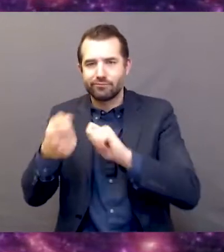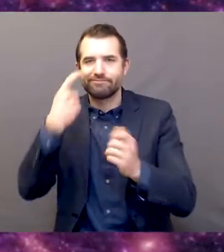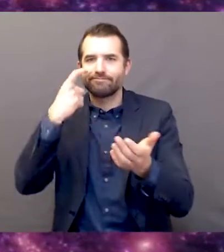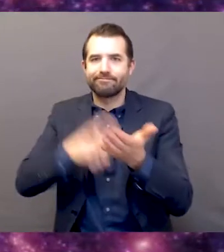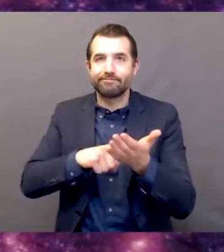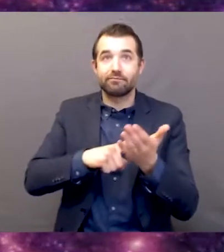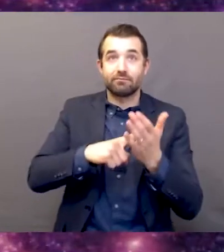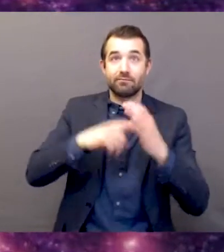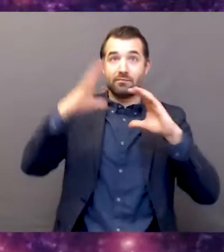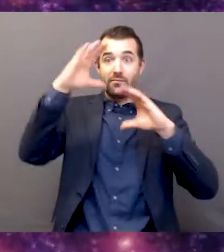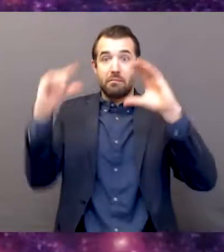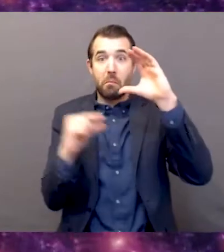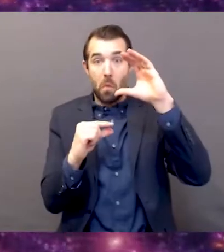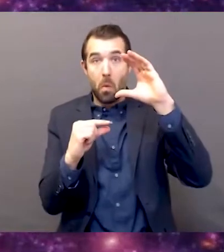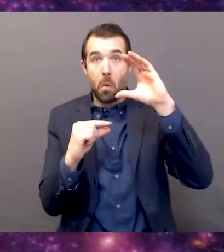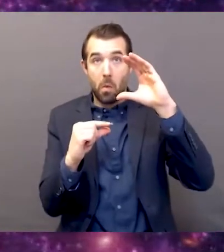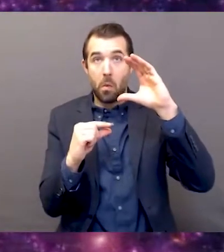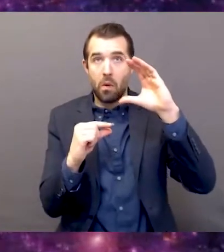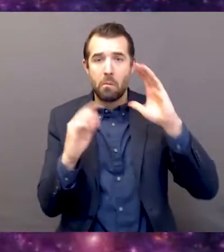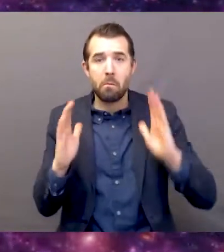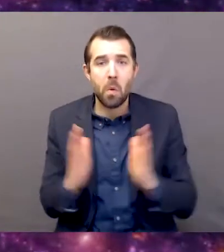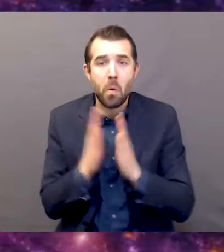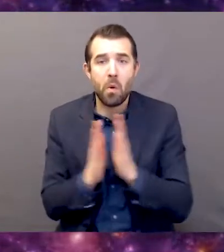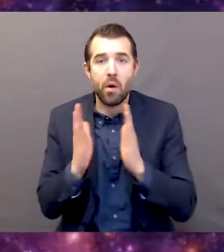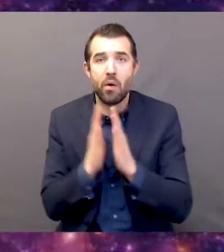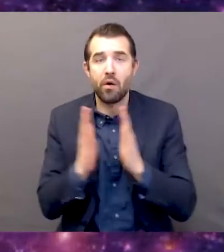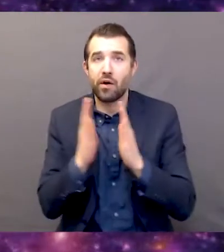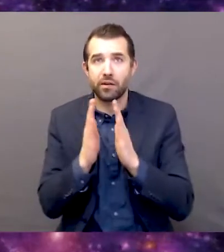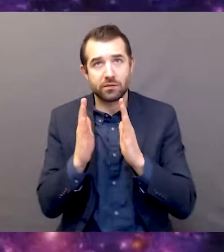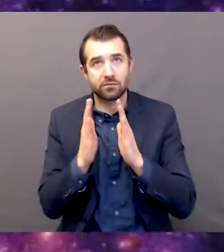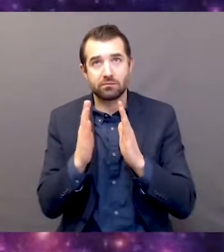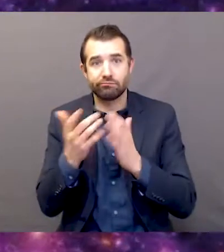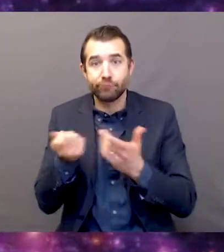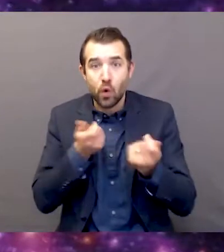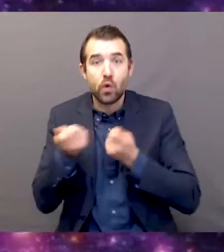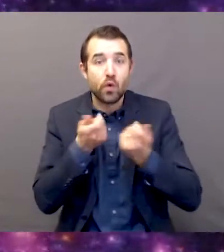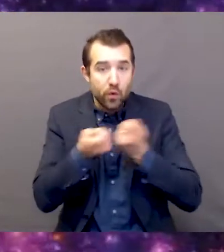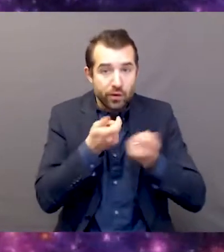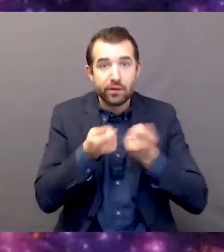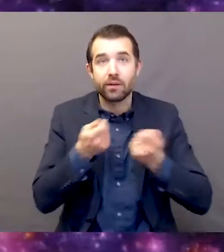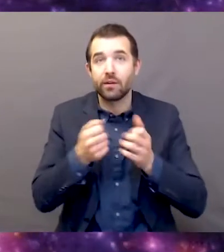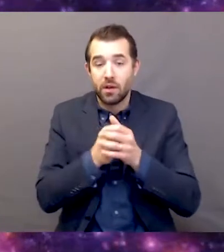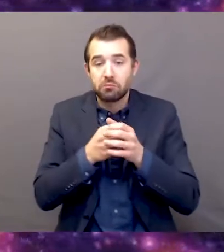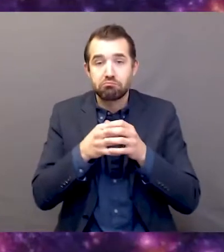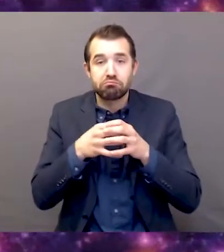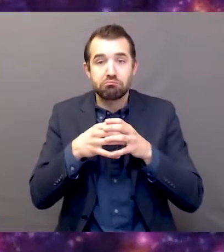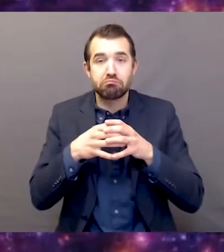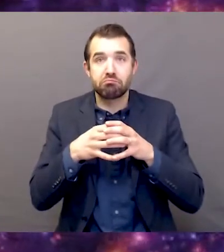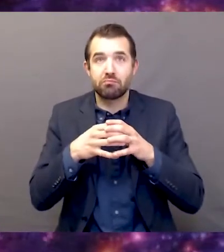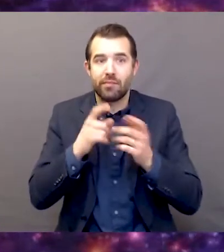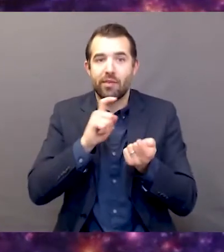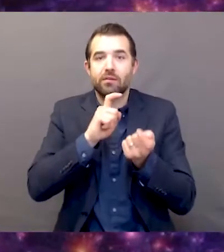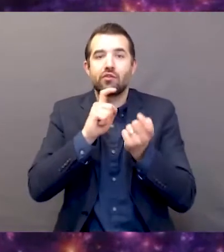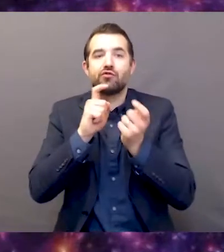small group merging in and falling into this bigger system called the Bell 85. The galaxy here lies at the center at